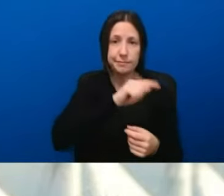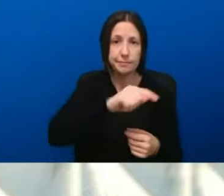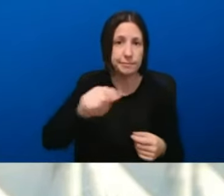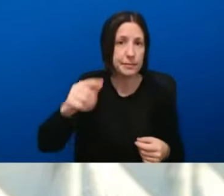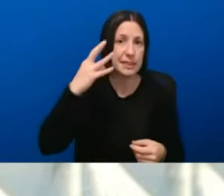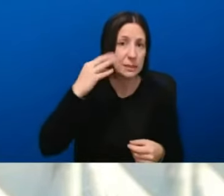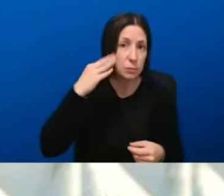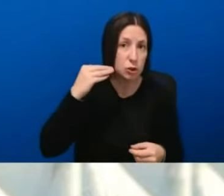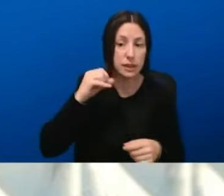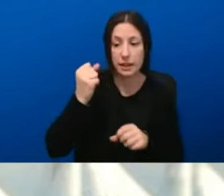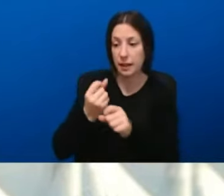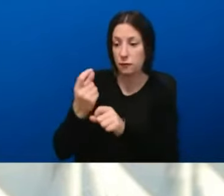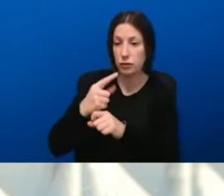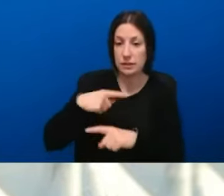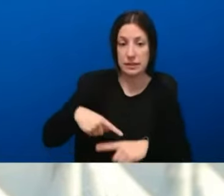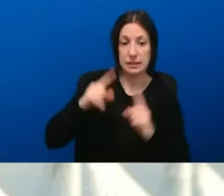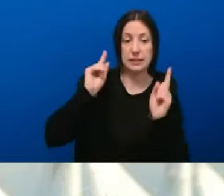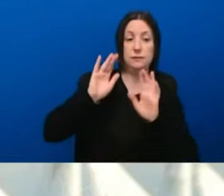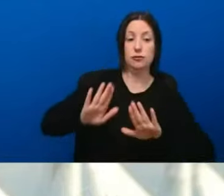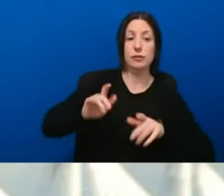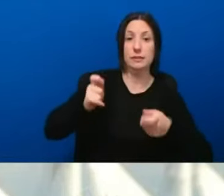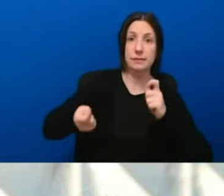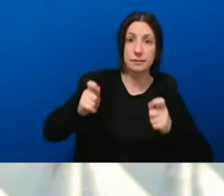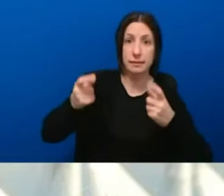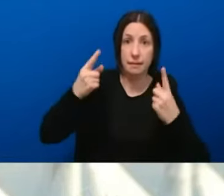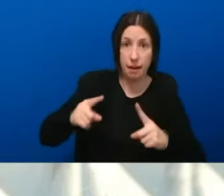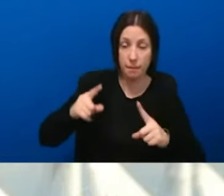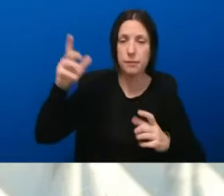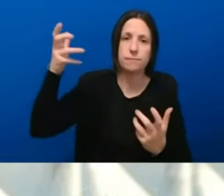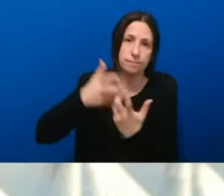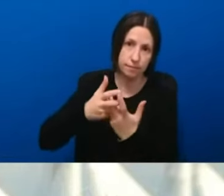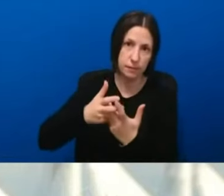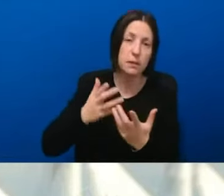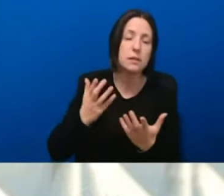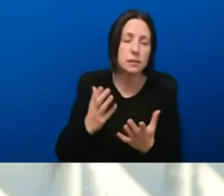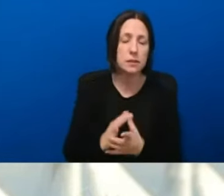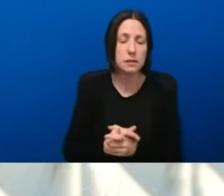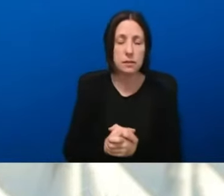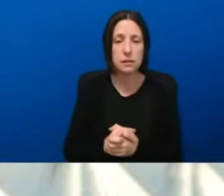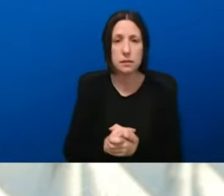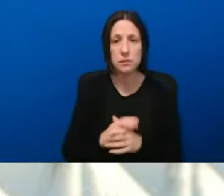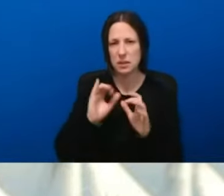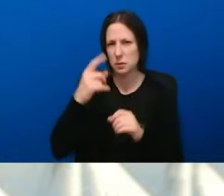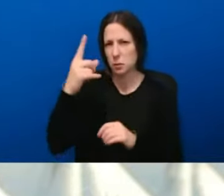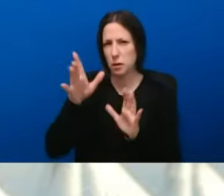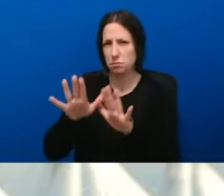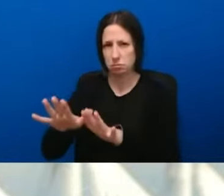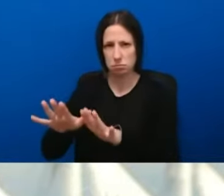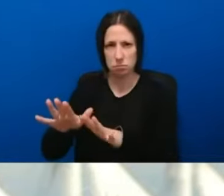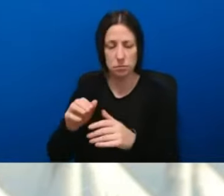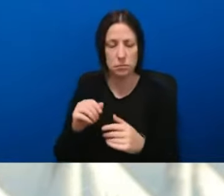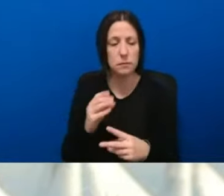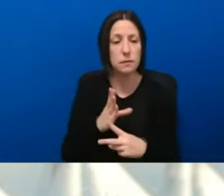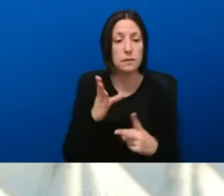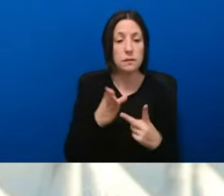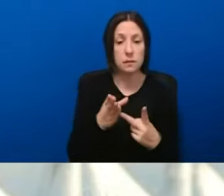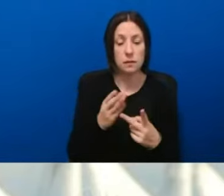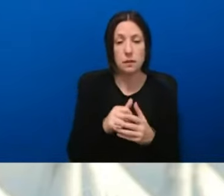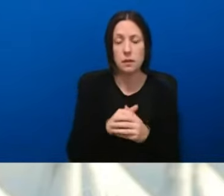on the experience of any individual season. So that's certainly something that is taking place. In terms